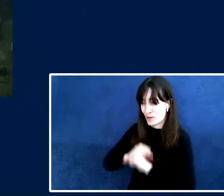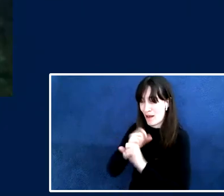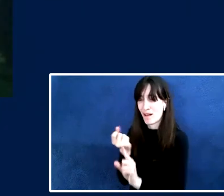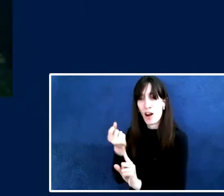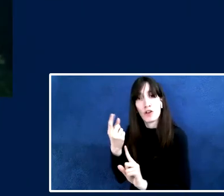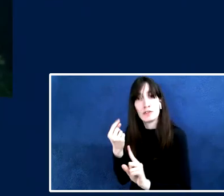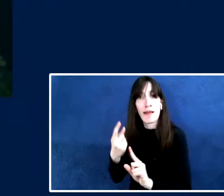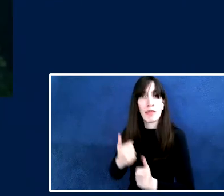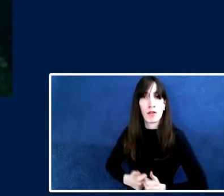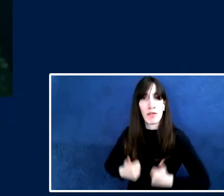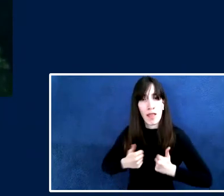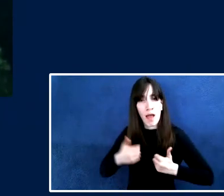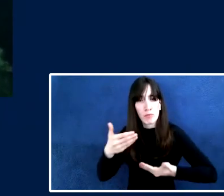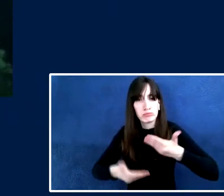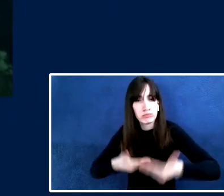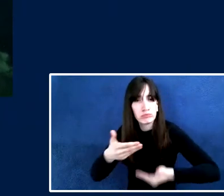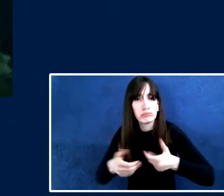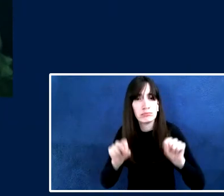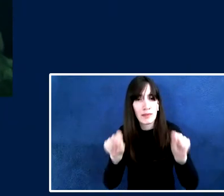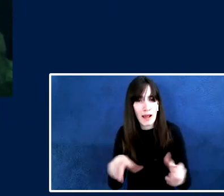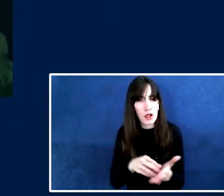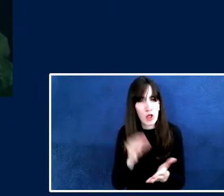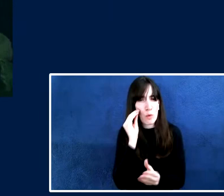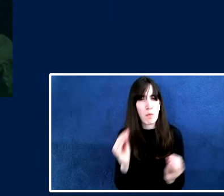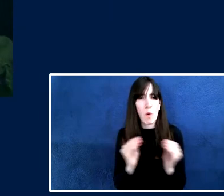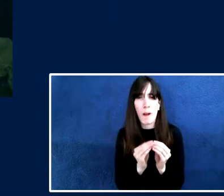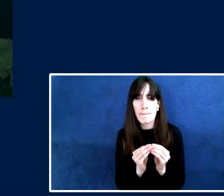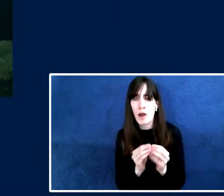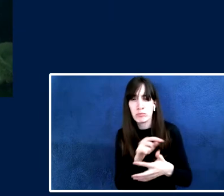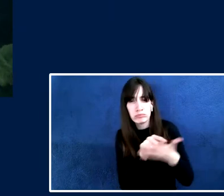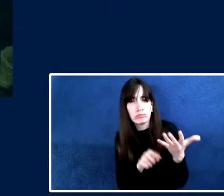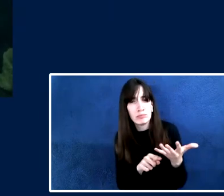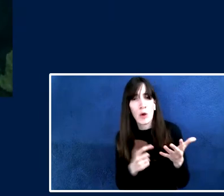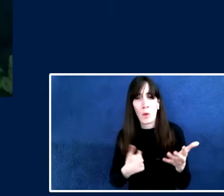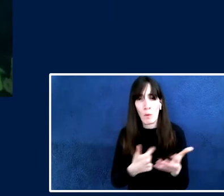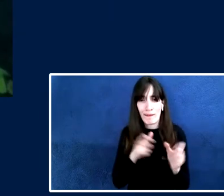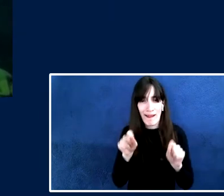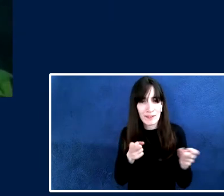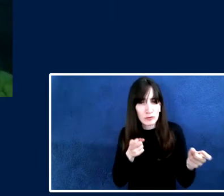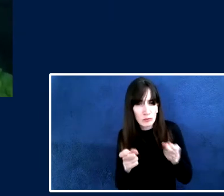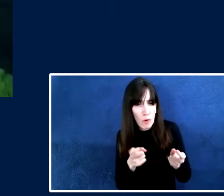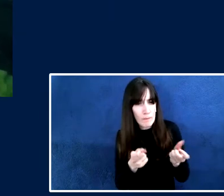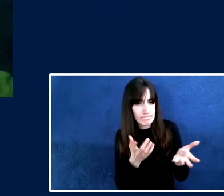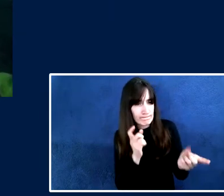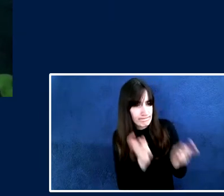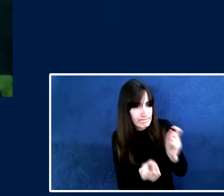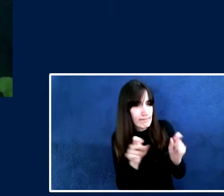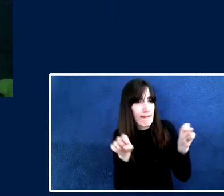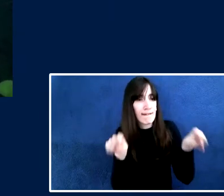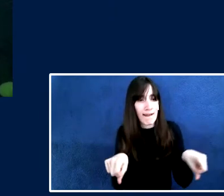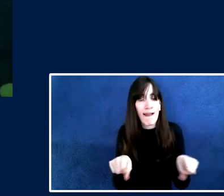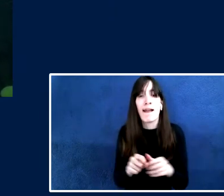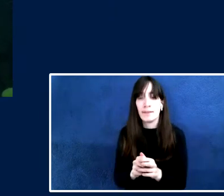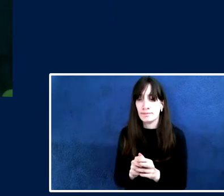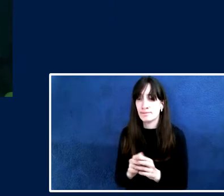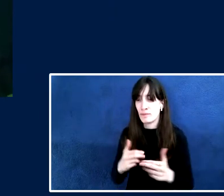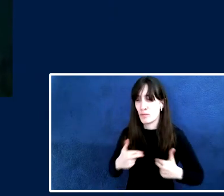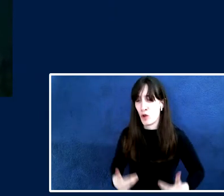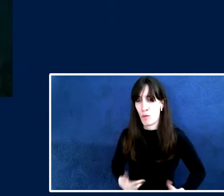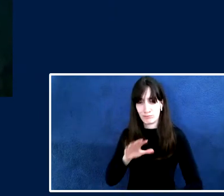corals, learn more what factors we can play a role in, because we know that they're very vulnerable